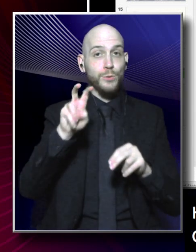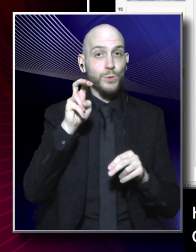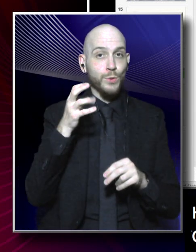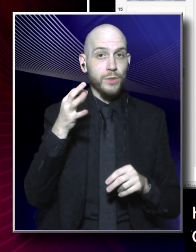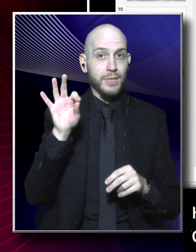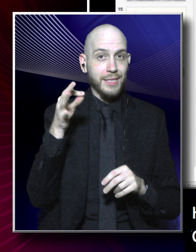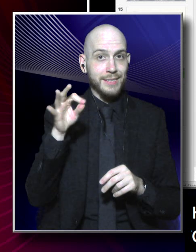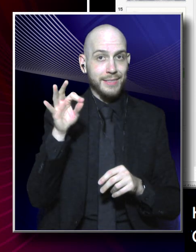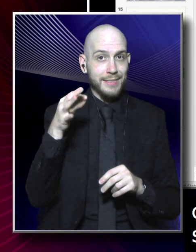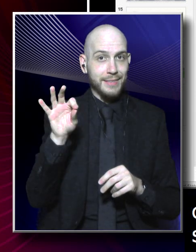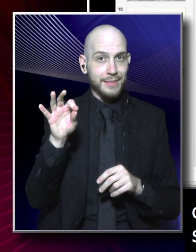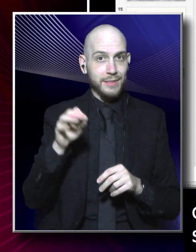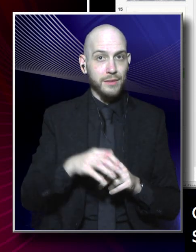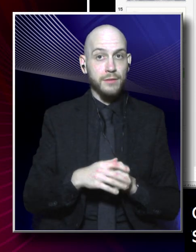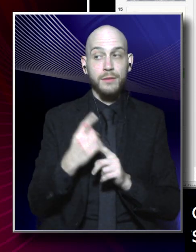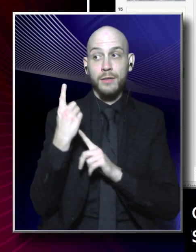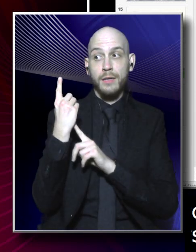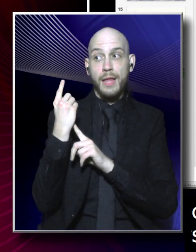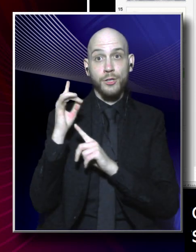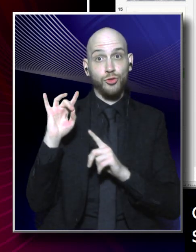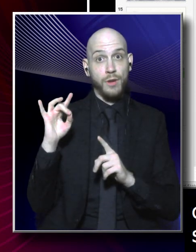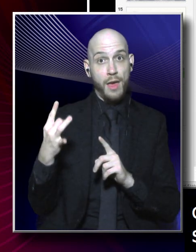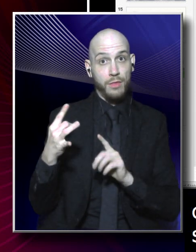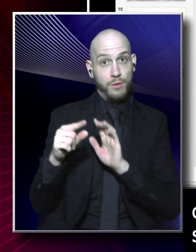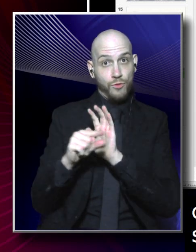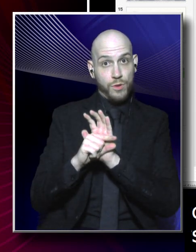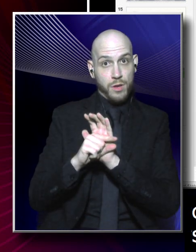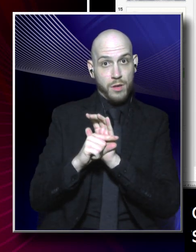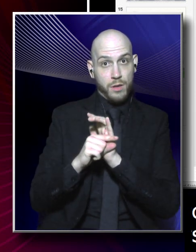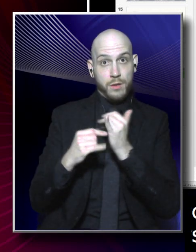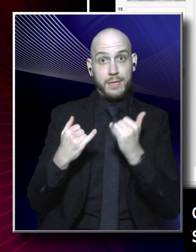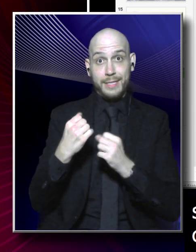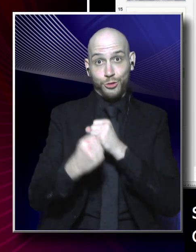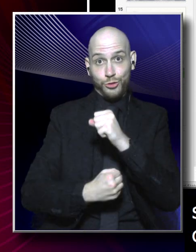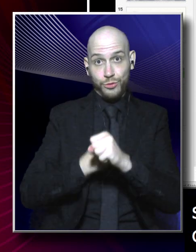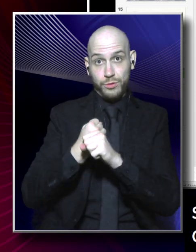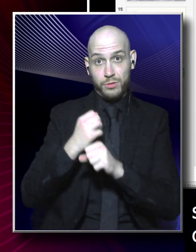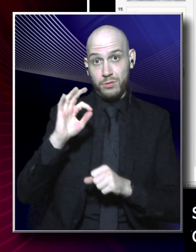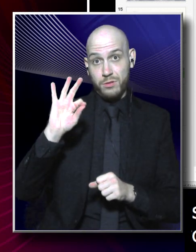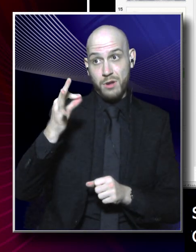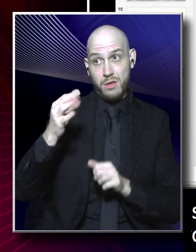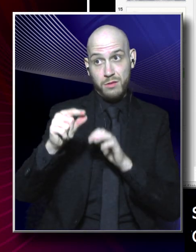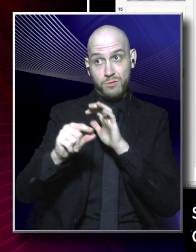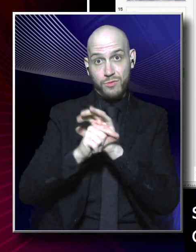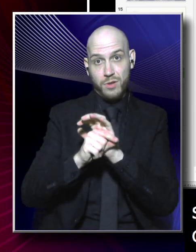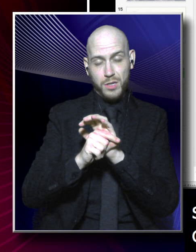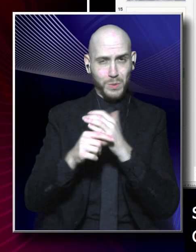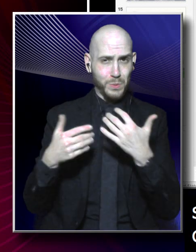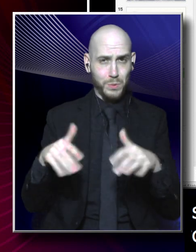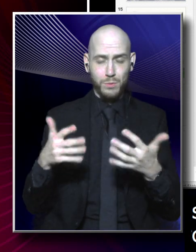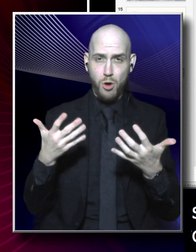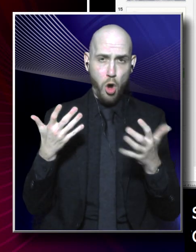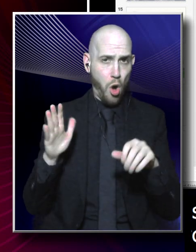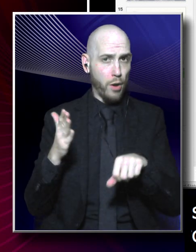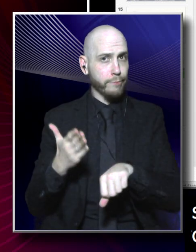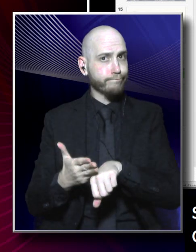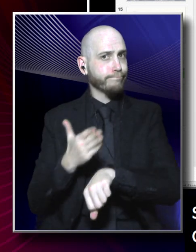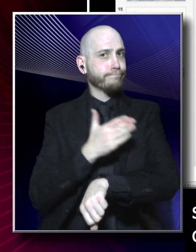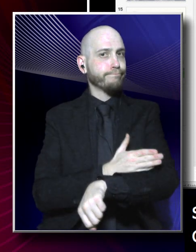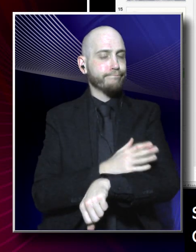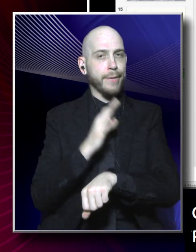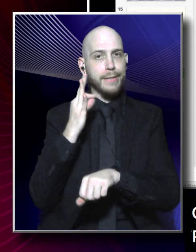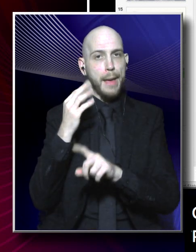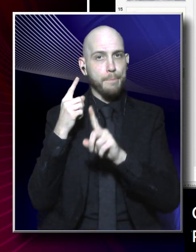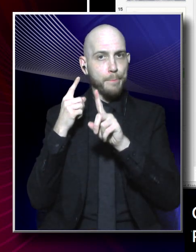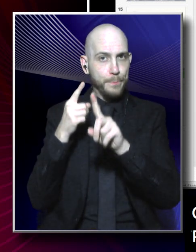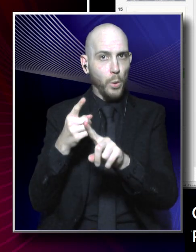class, from 8th grade last year to 9th grade this year, that class has already shown a 9-point RIT difference to where it's going up, which